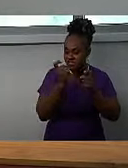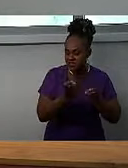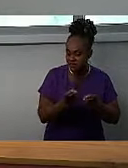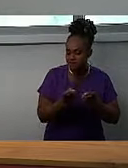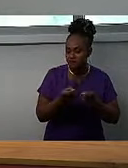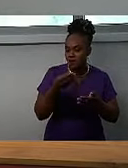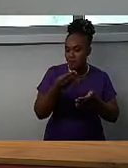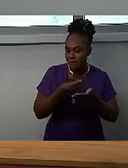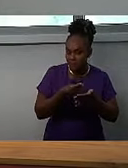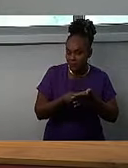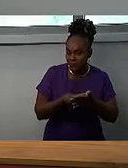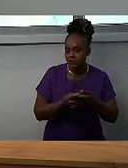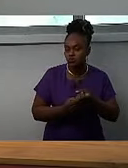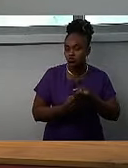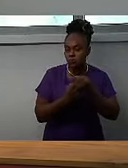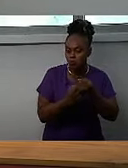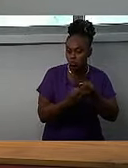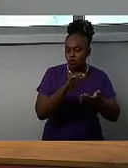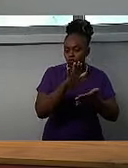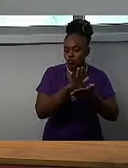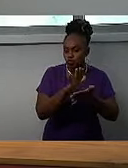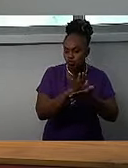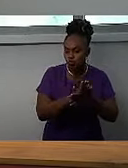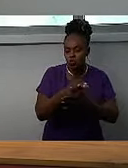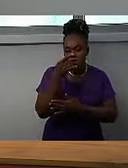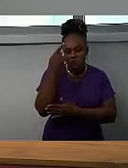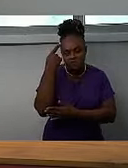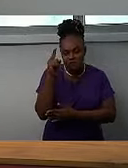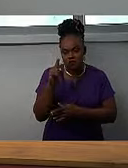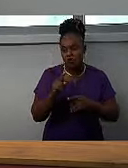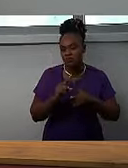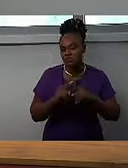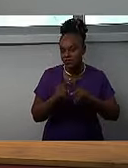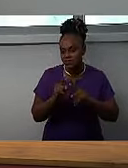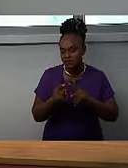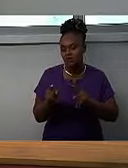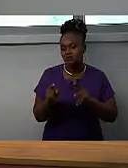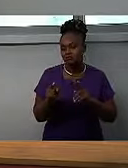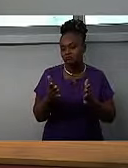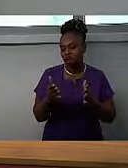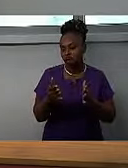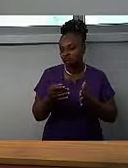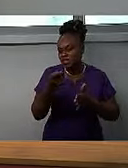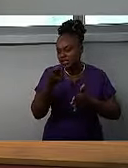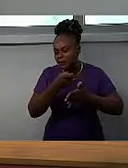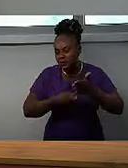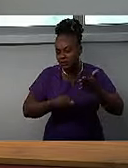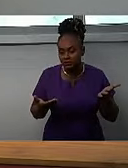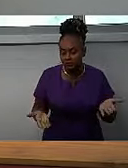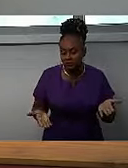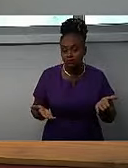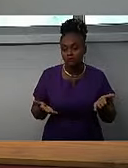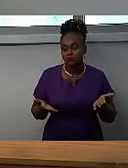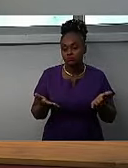educational institutions to cover operational costs, 3, the launch